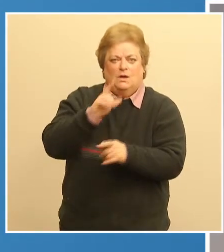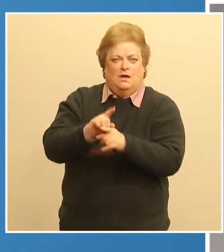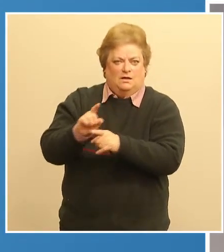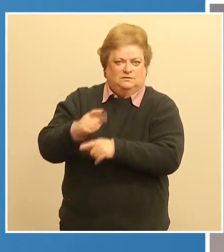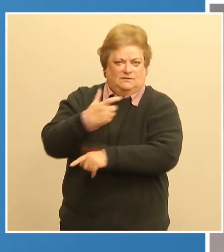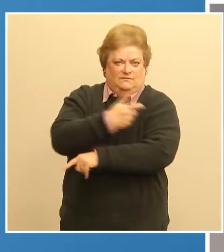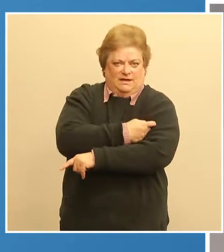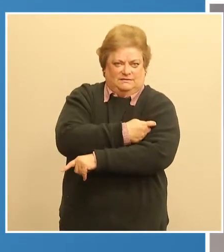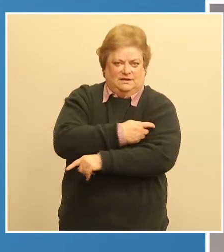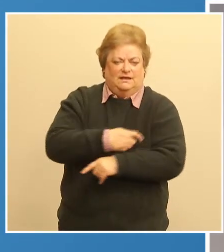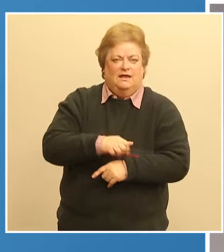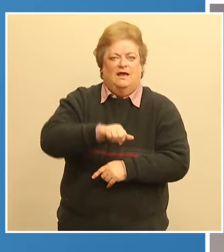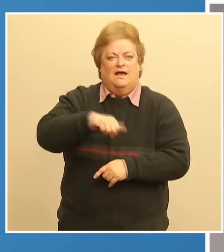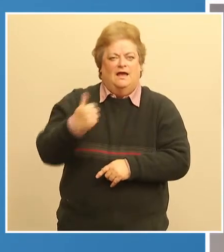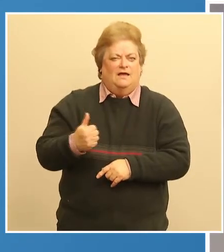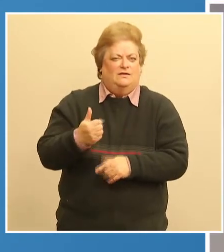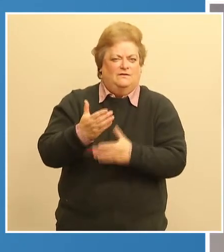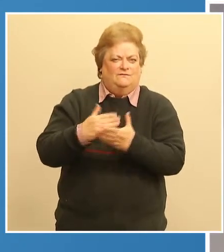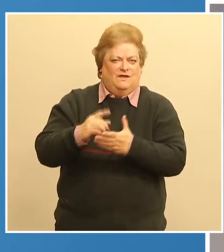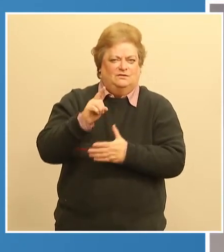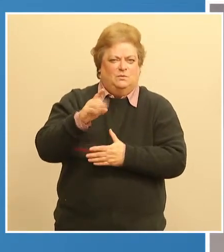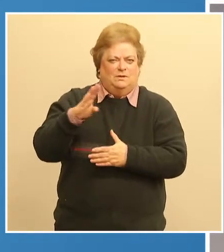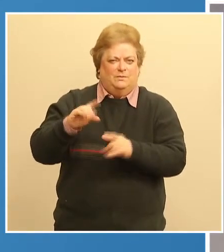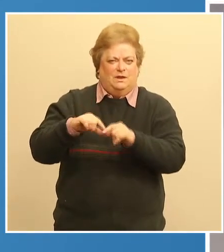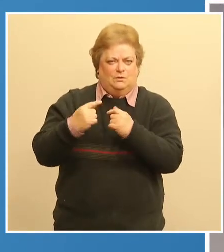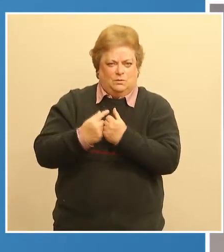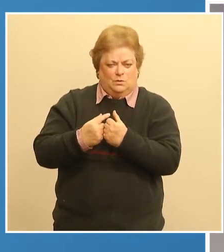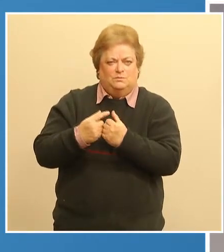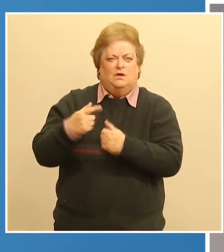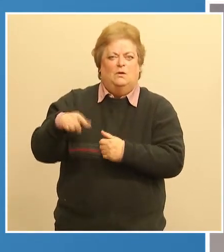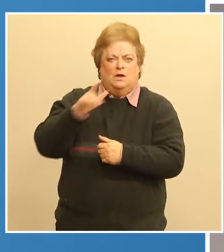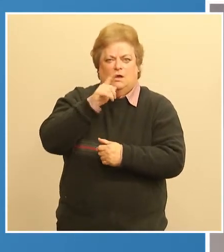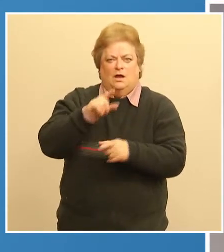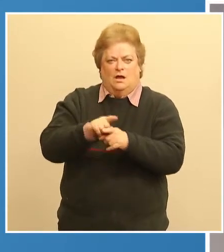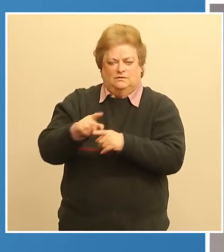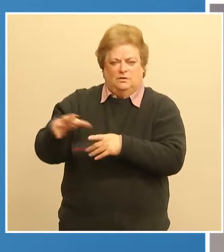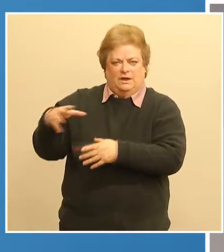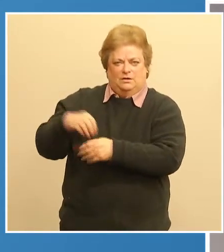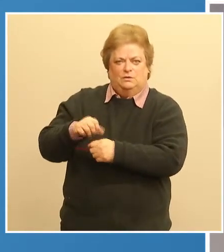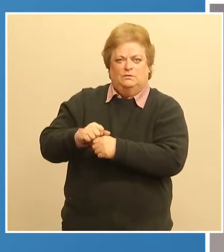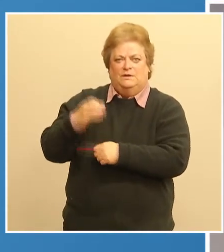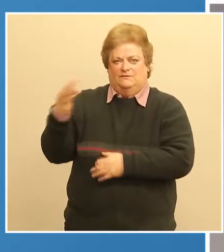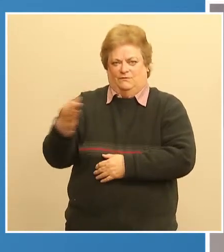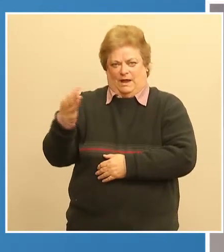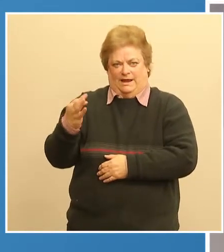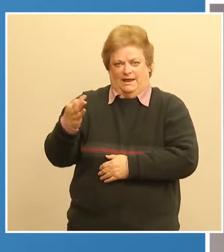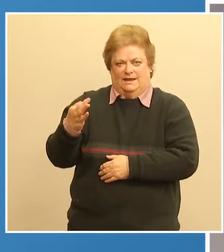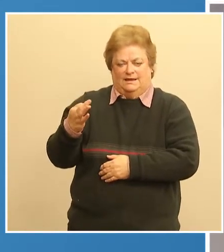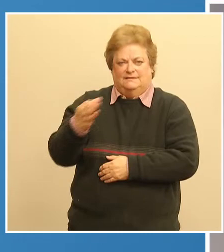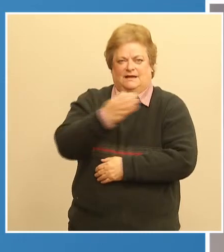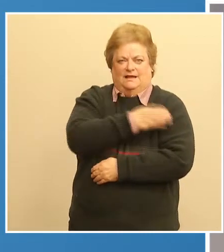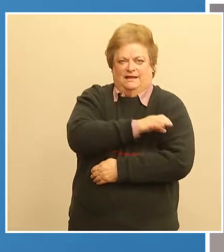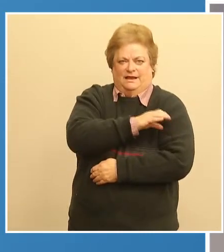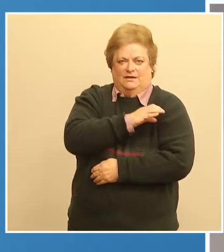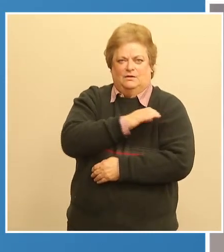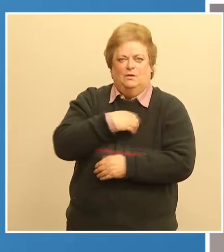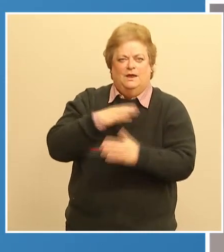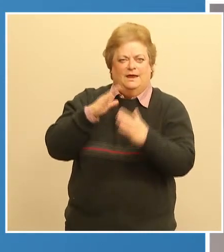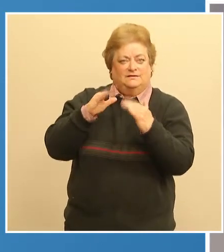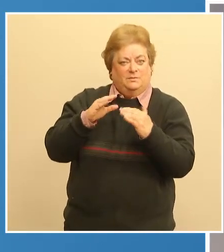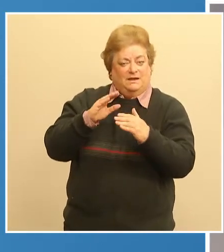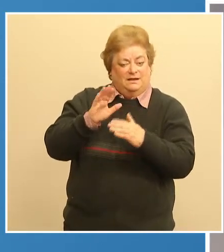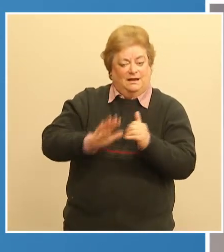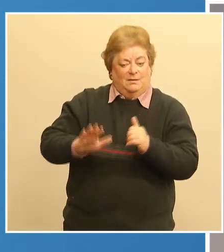vaccinated. The other Phase 1B groups I just mentioned will also be included in Friday's clinics. We are expecting